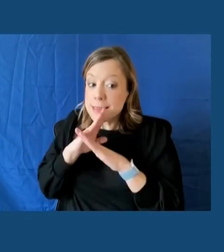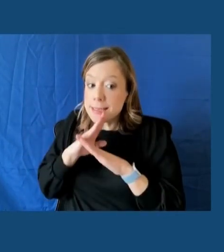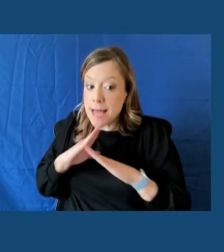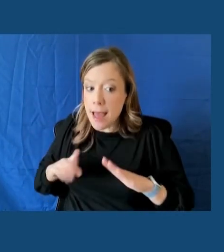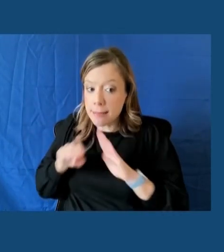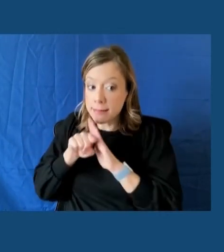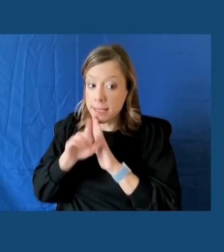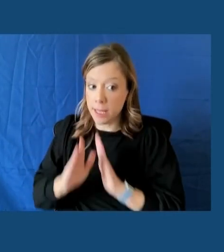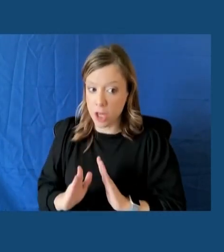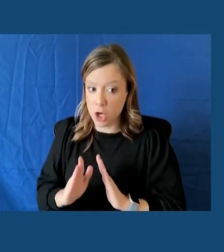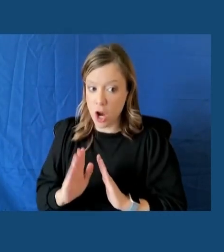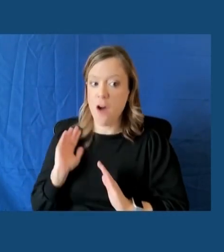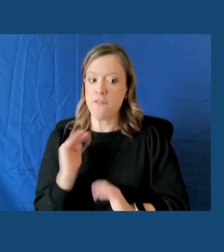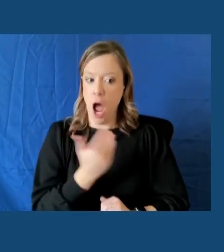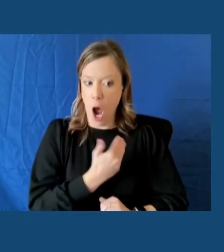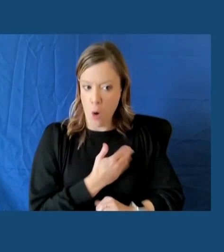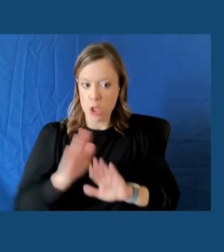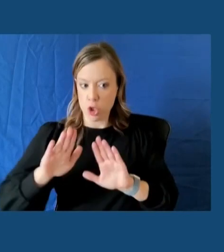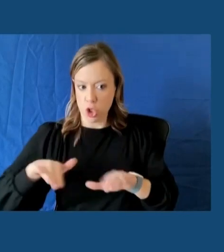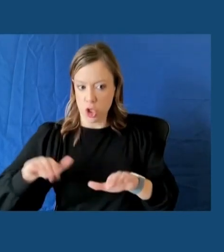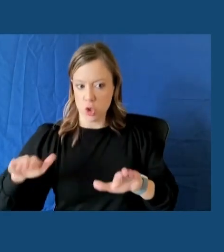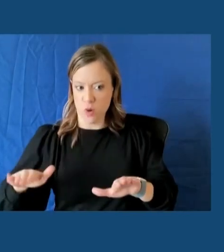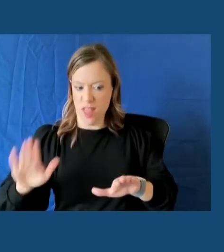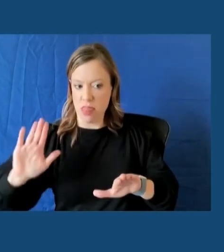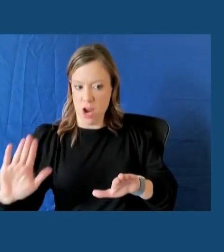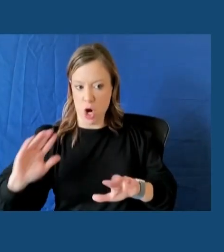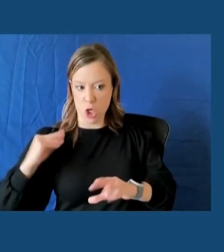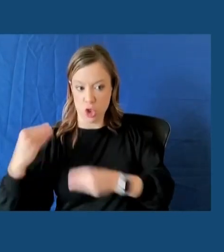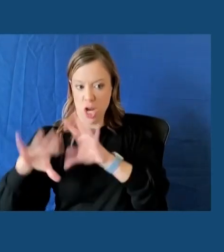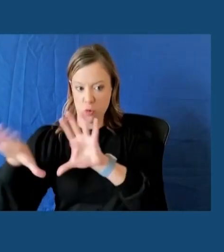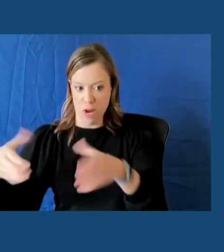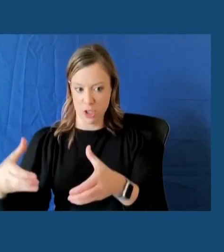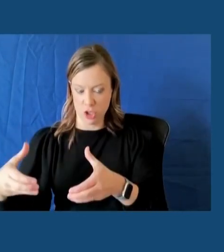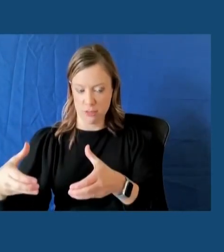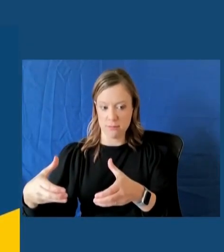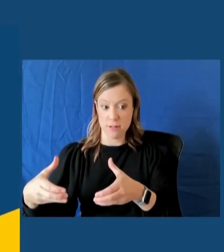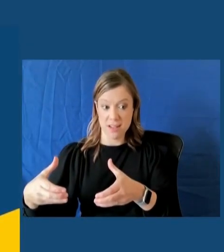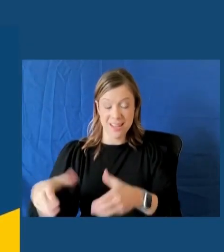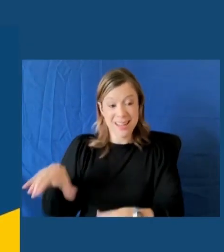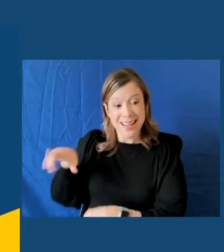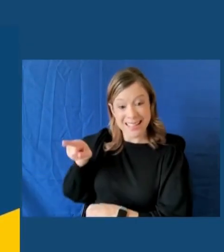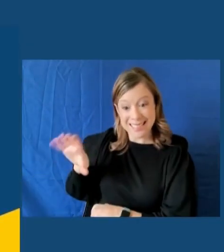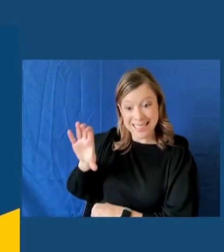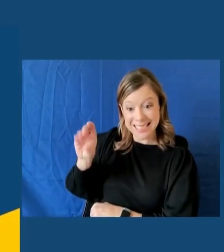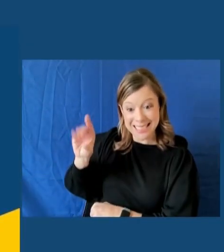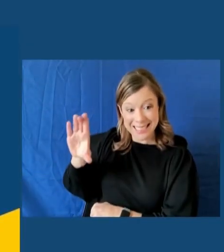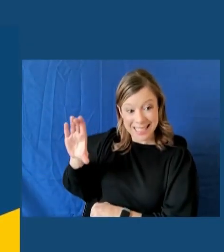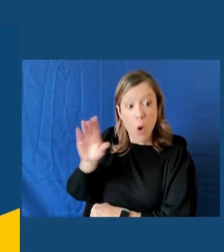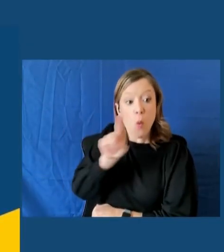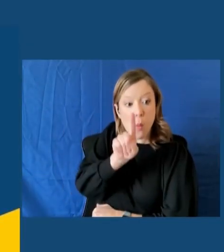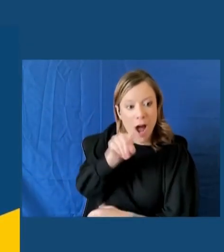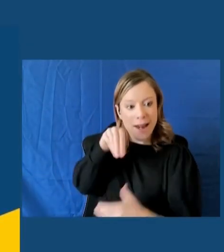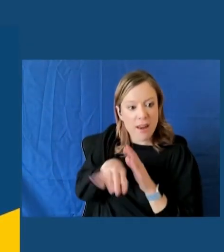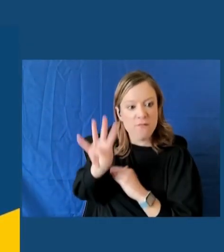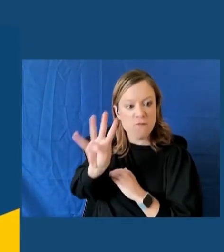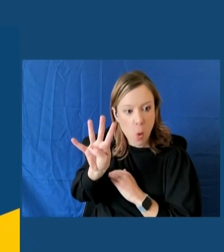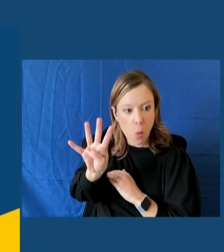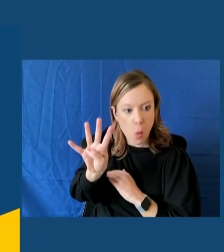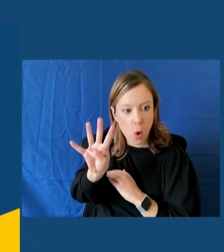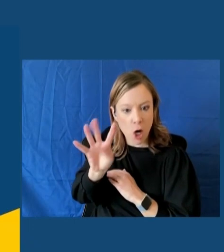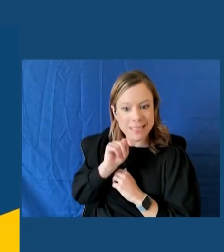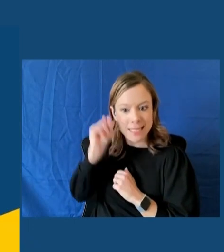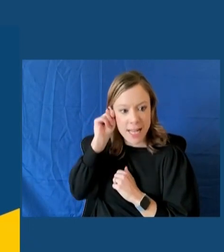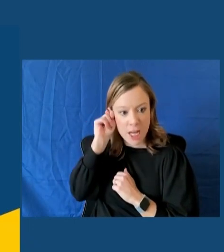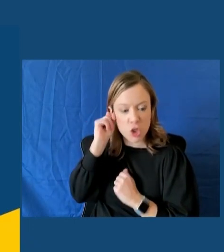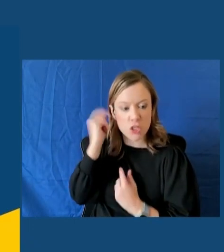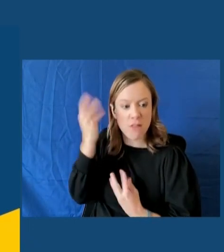children's generation. According to the CDC, 1 in 4 teens have considered suicide, double the